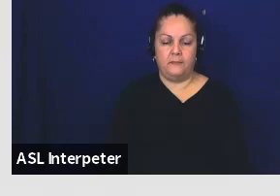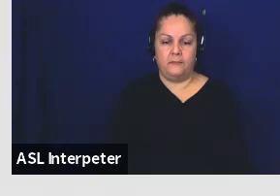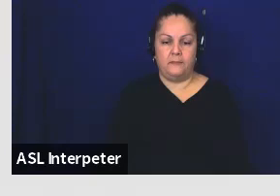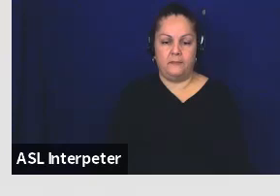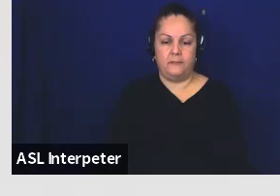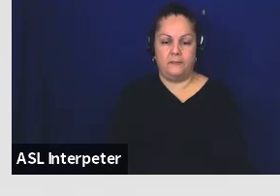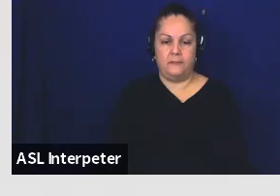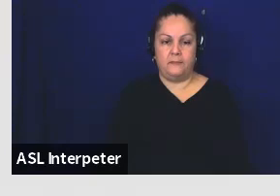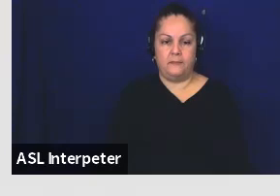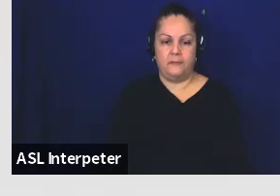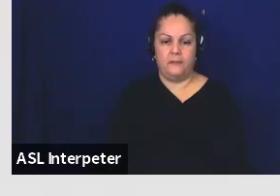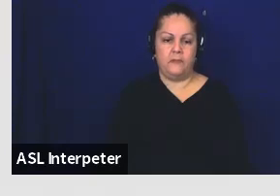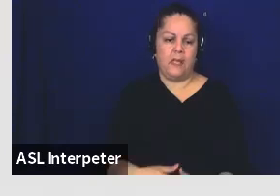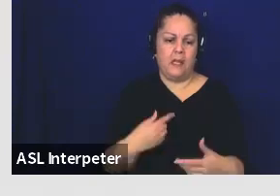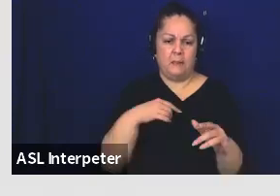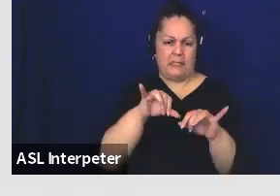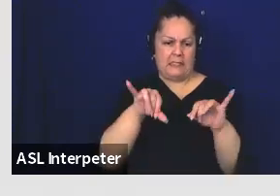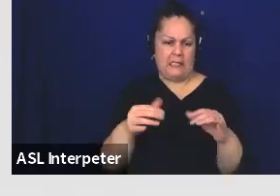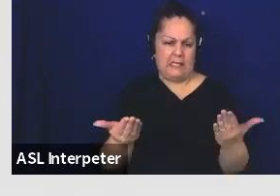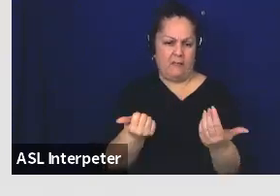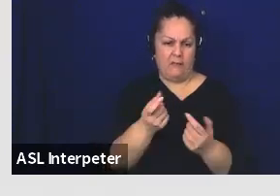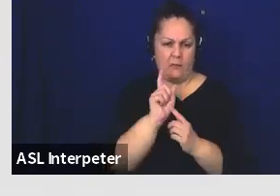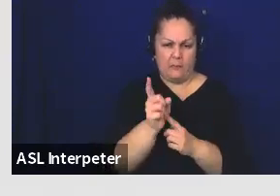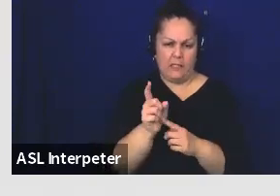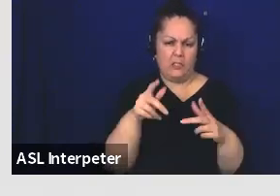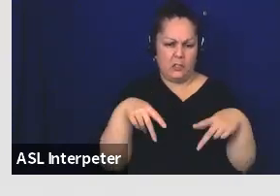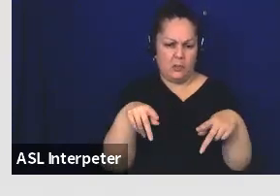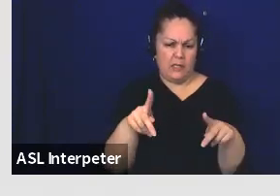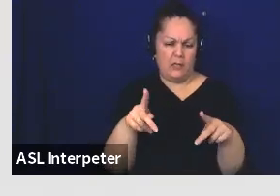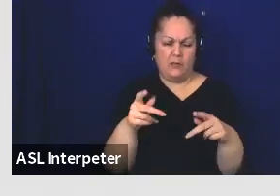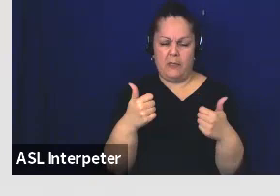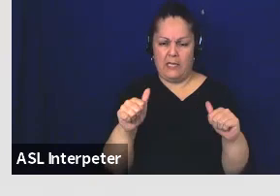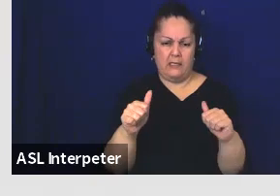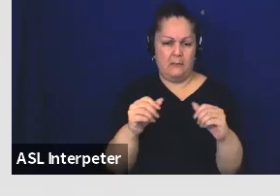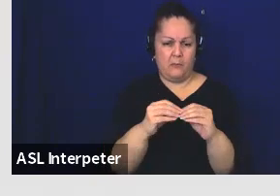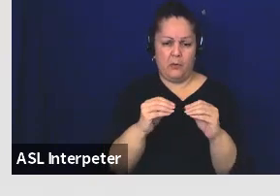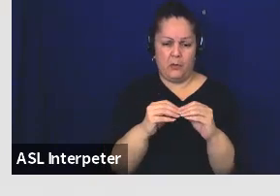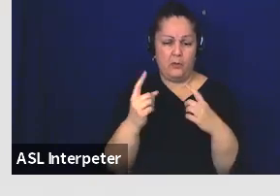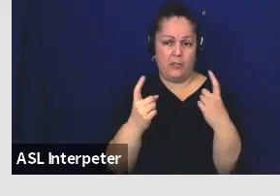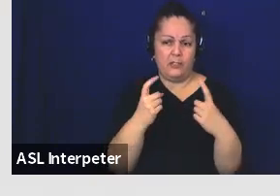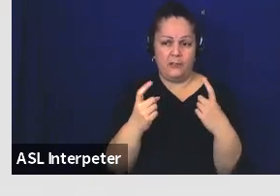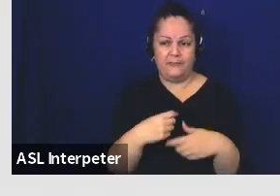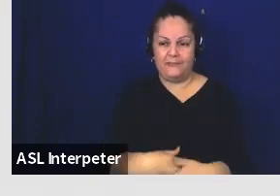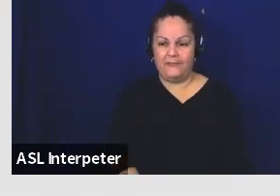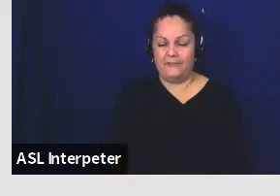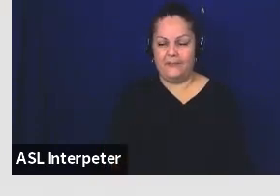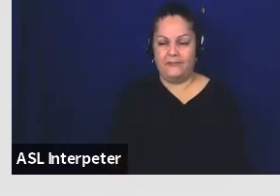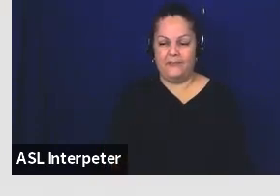And I'm going to stay on for just a couple more minutes to allow for any additional questions.